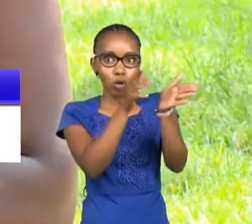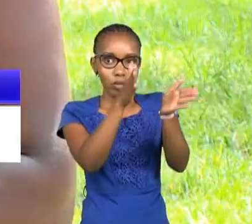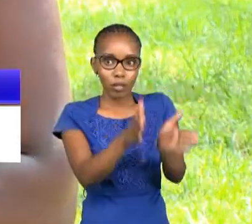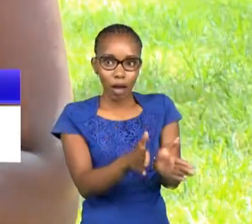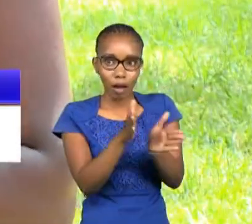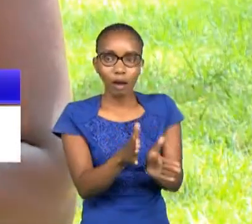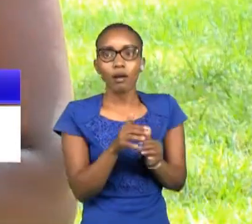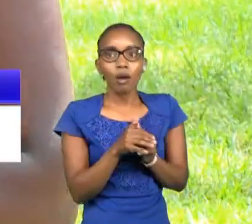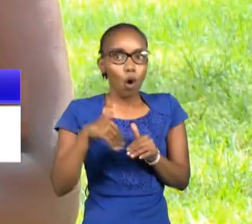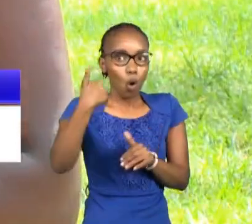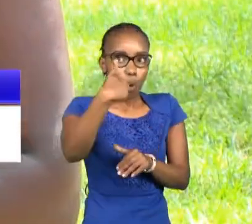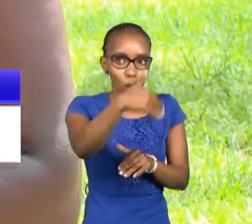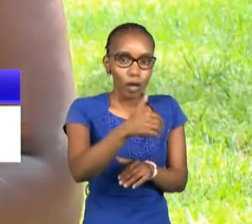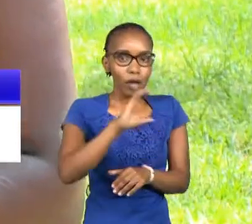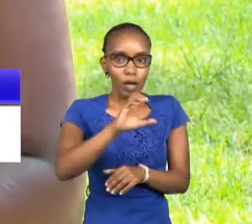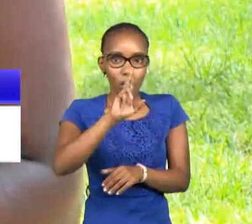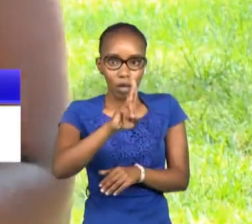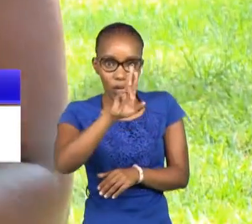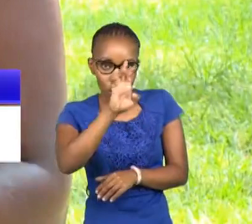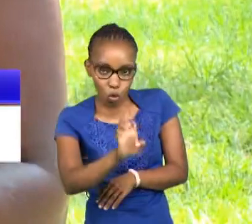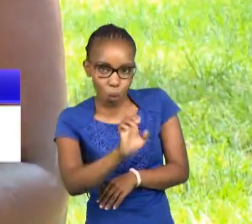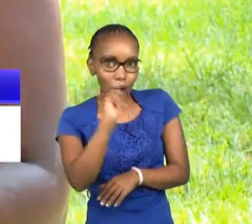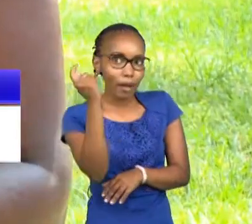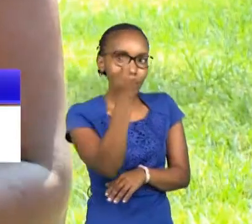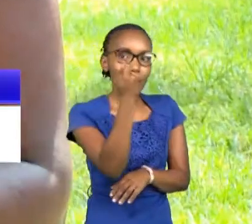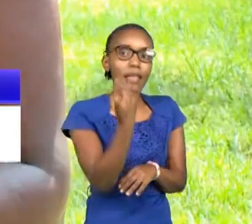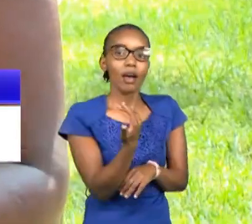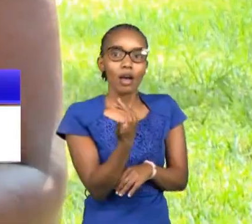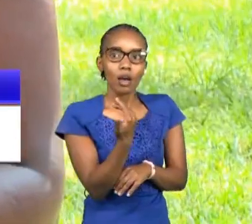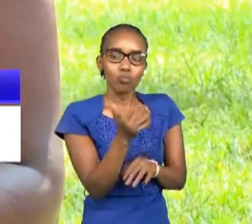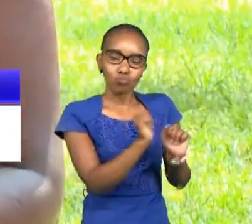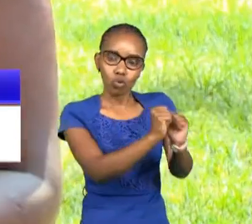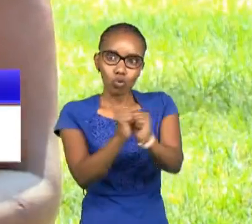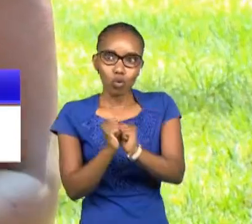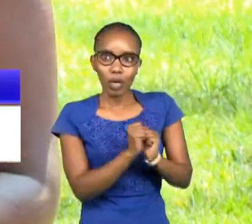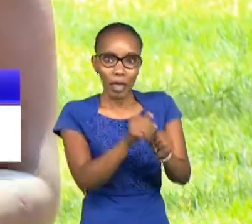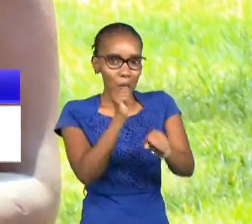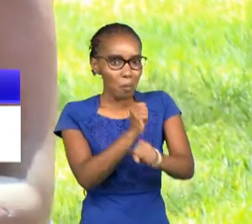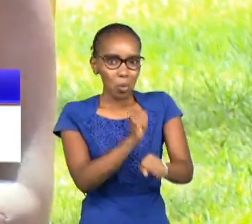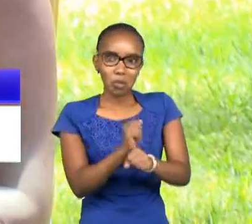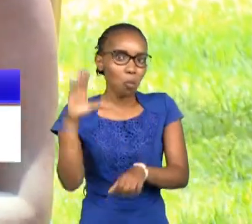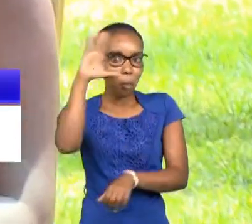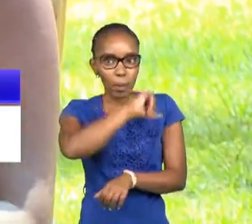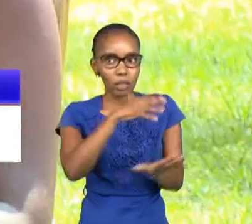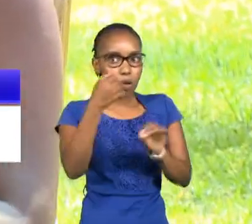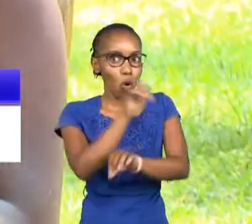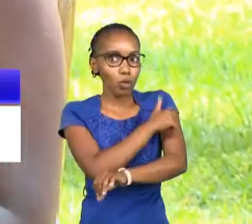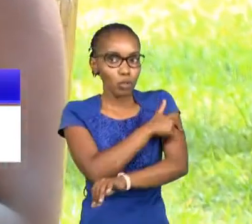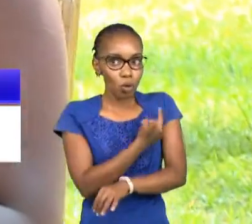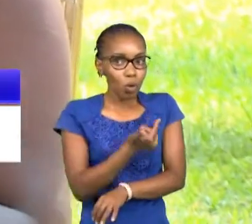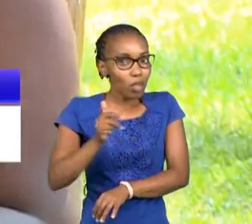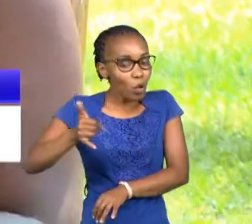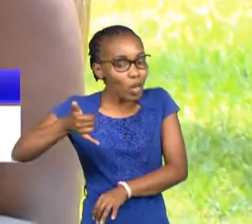taking Tunu, Kiwa Kenya, and Kiwa Kenya walk the journey with you. Like literally, I cannot miss an appointment. They will call and be like,